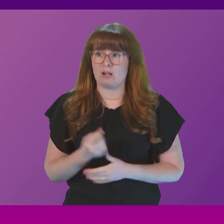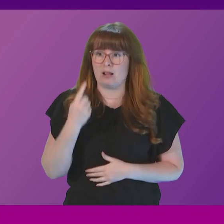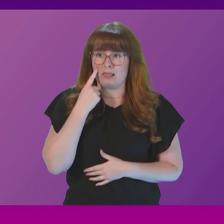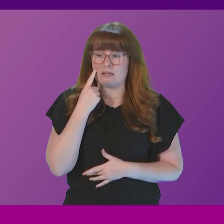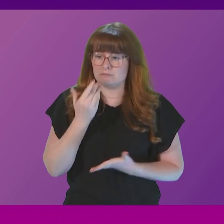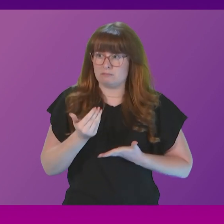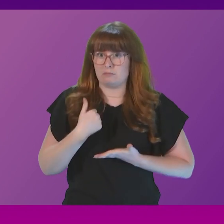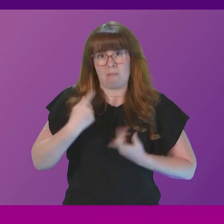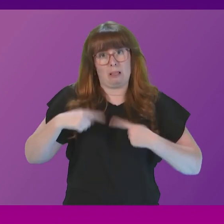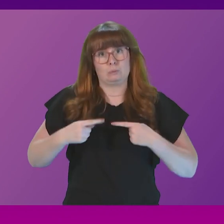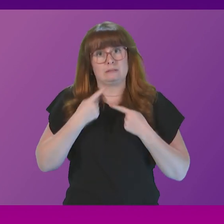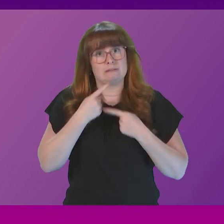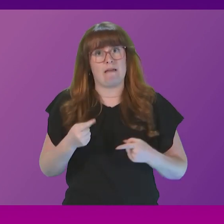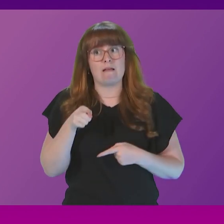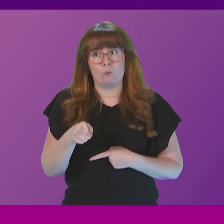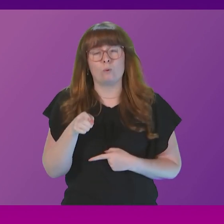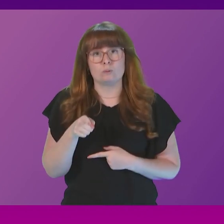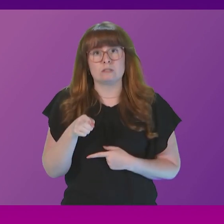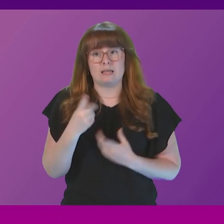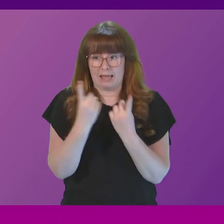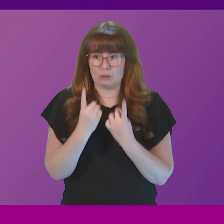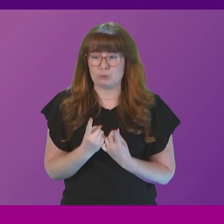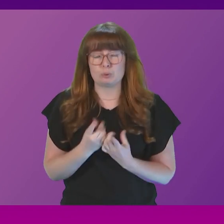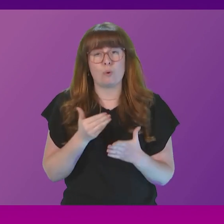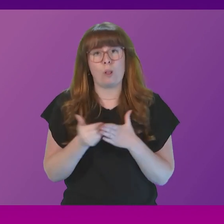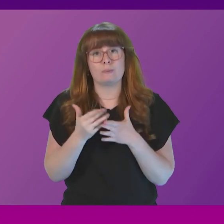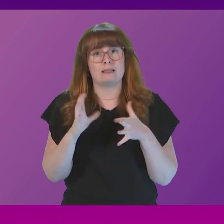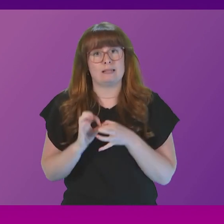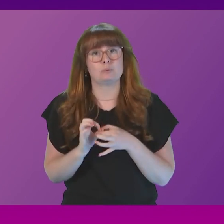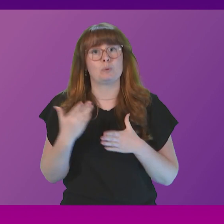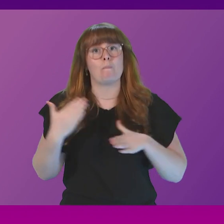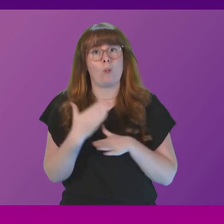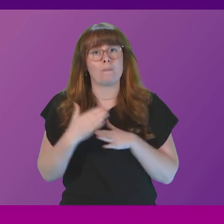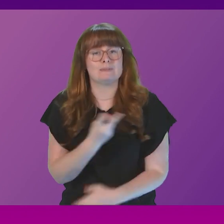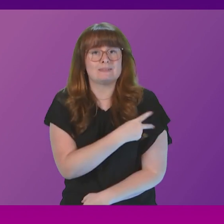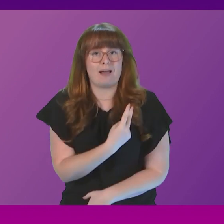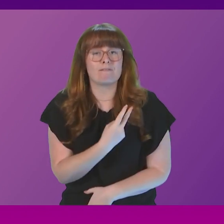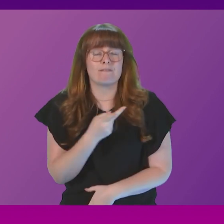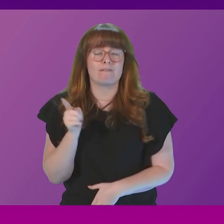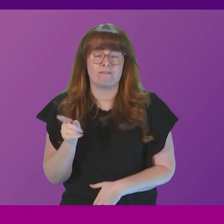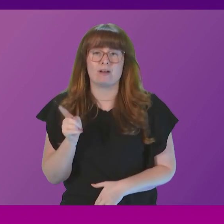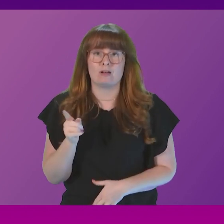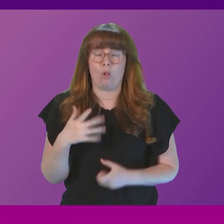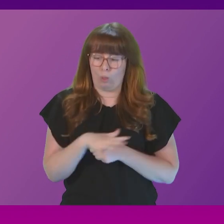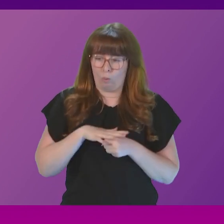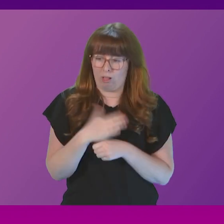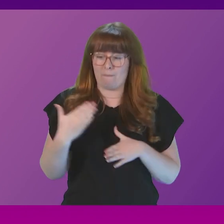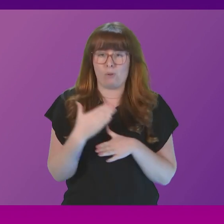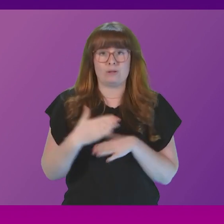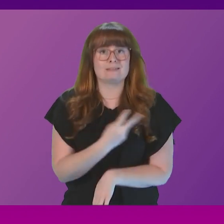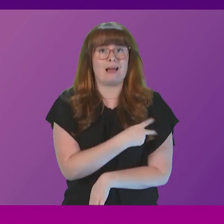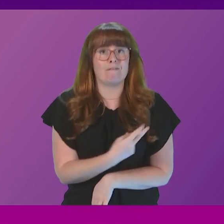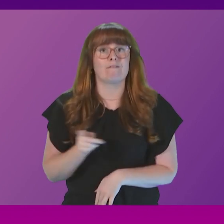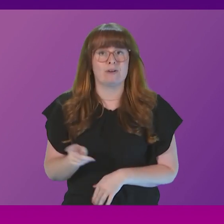safe for me to say that those issues tend to centre on the employment of staff, locally employed